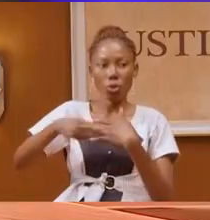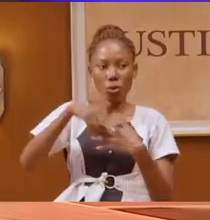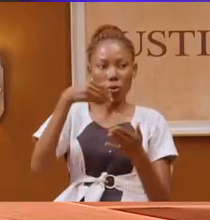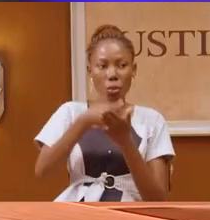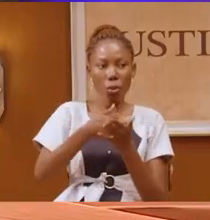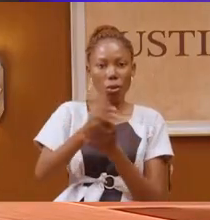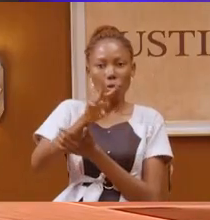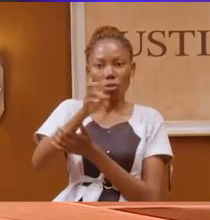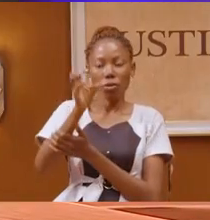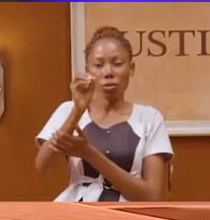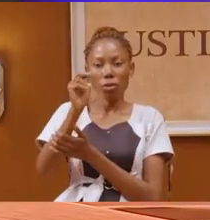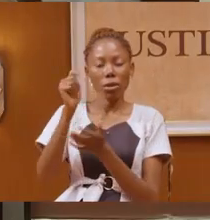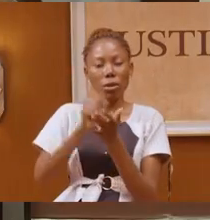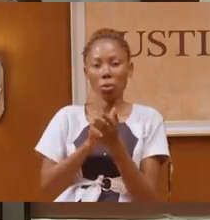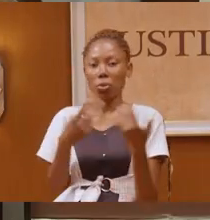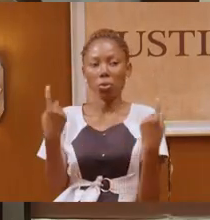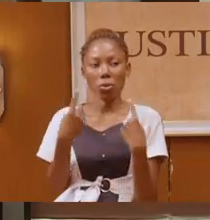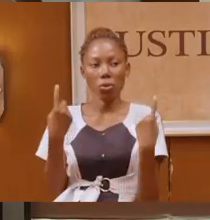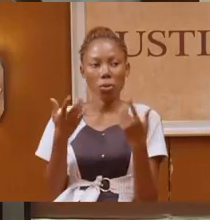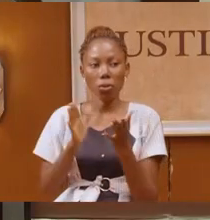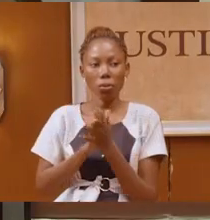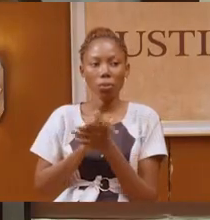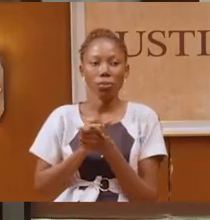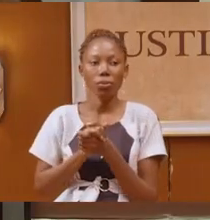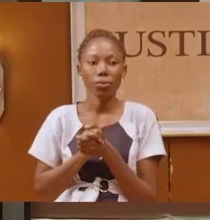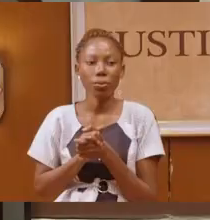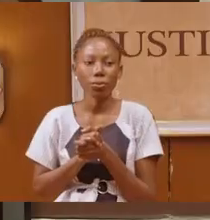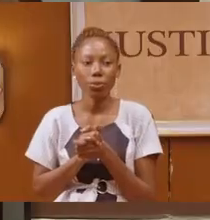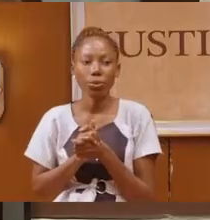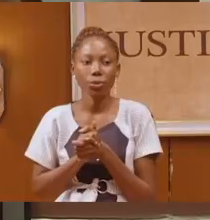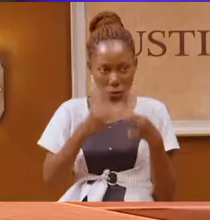refund her 250,000 naira. That's her claim.